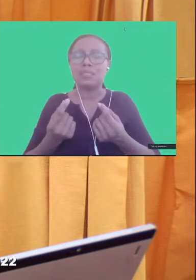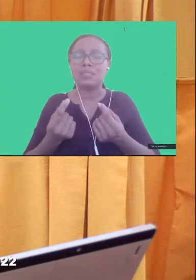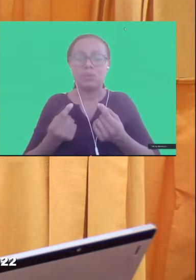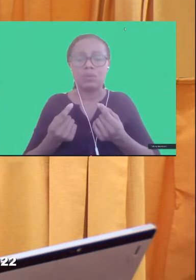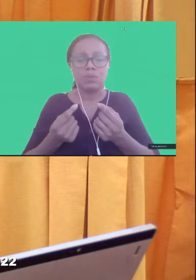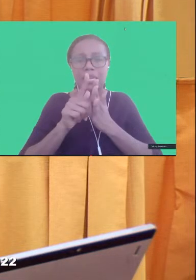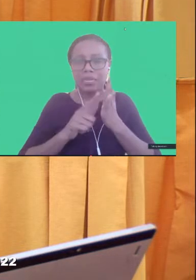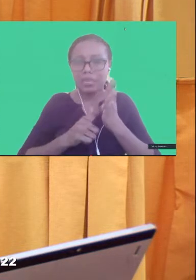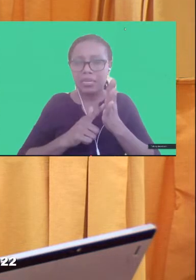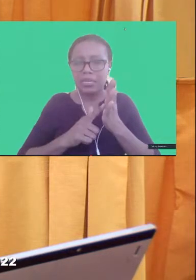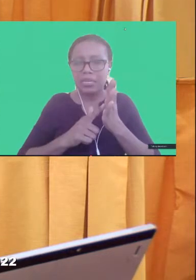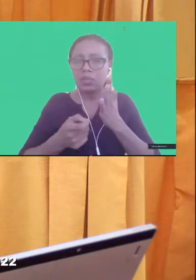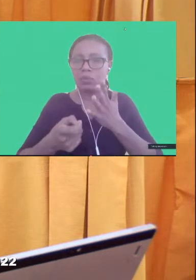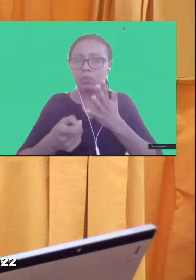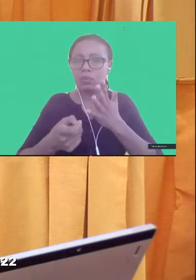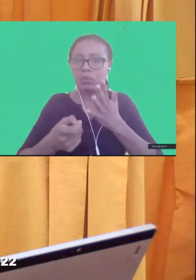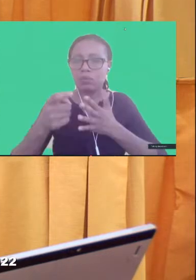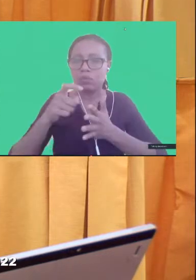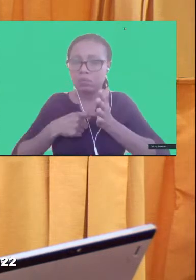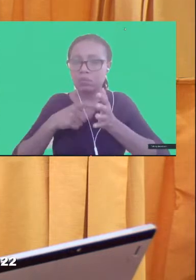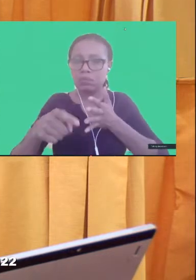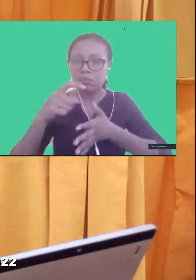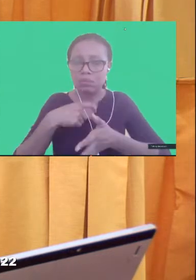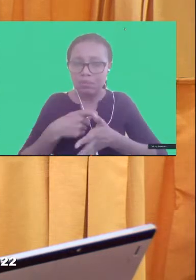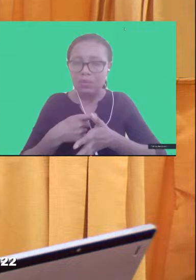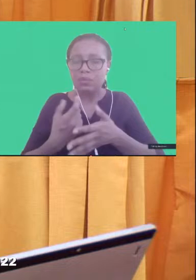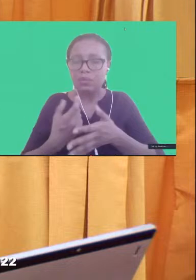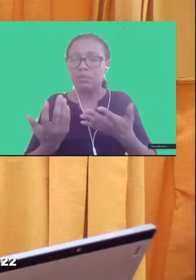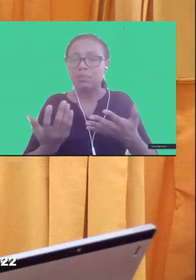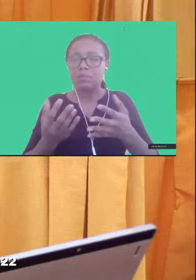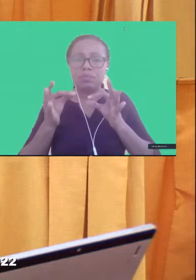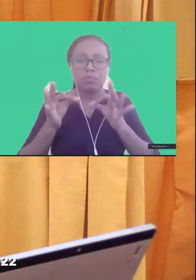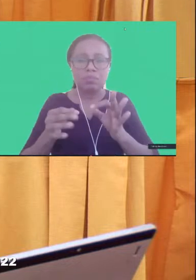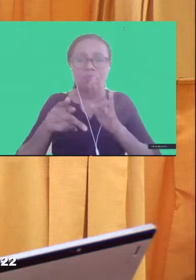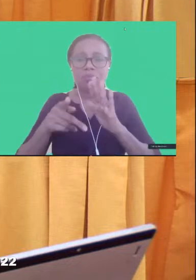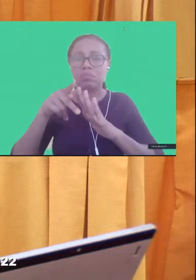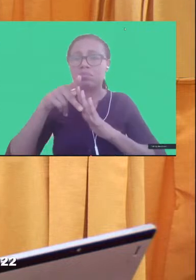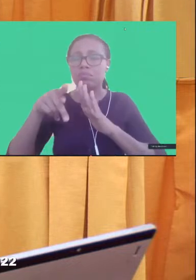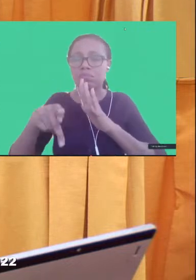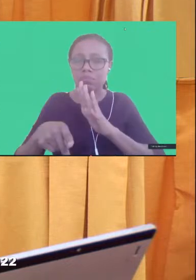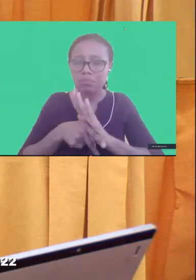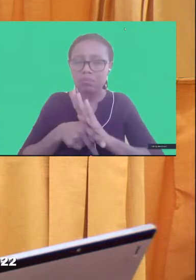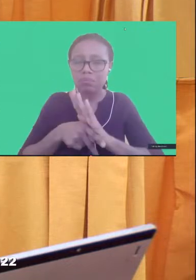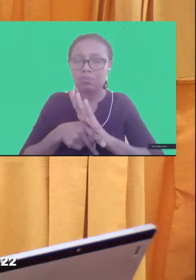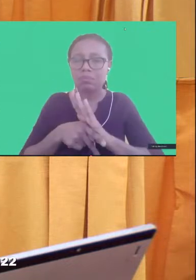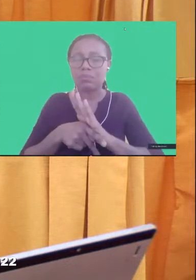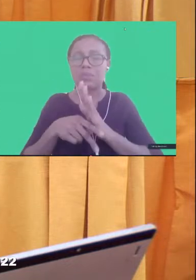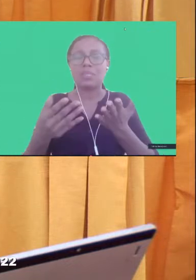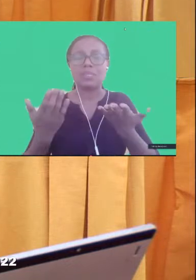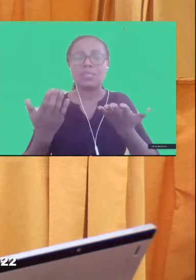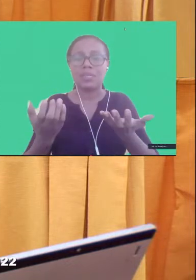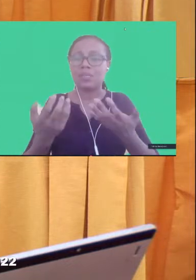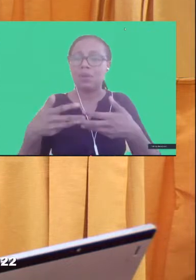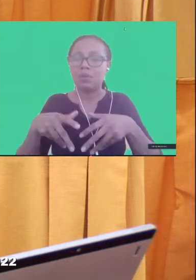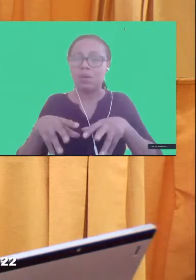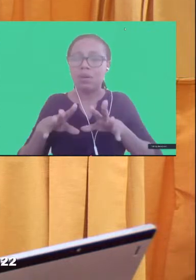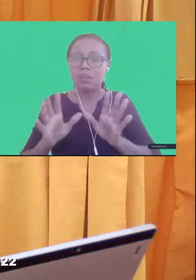decisions or policies to allow for a market that would then be more transparent and to be able to